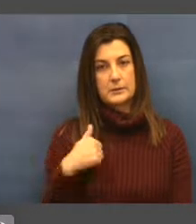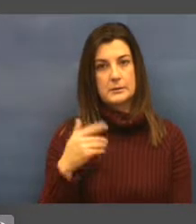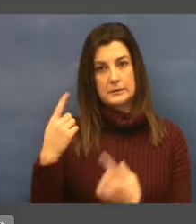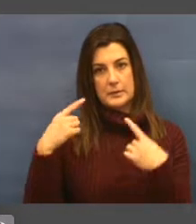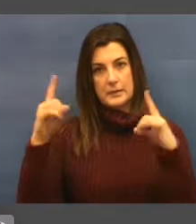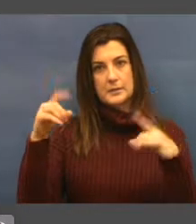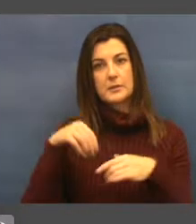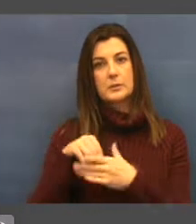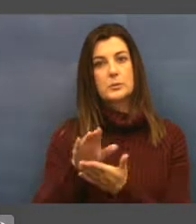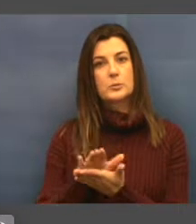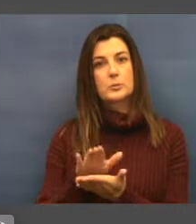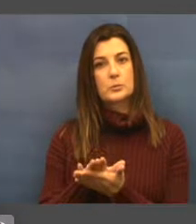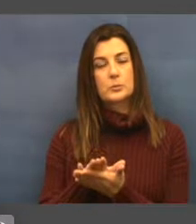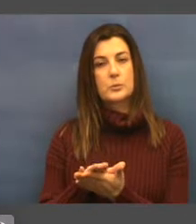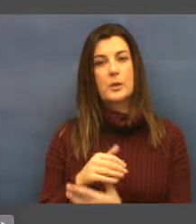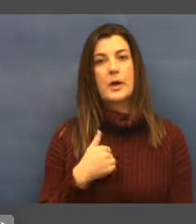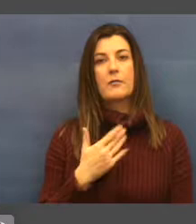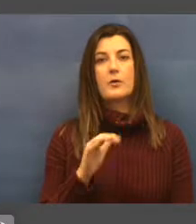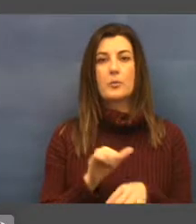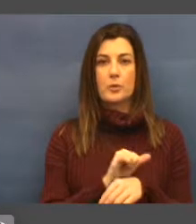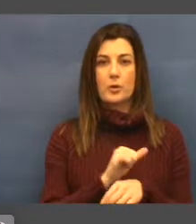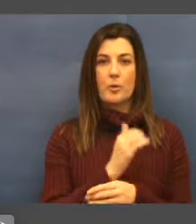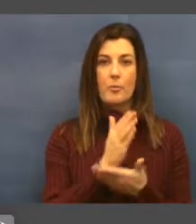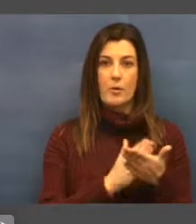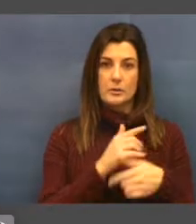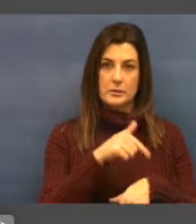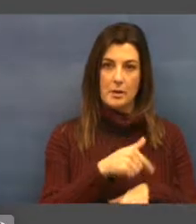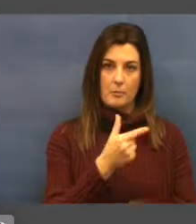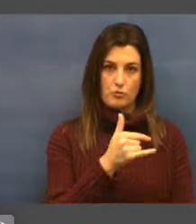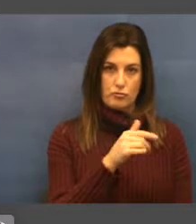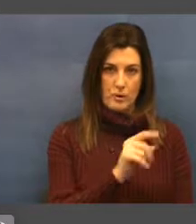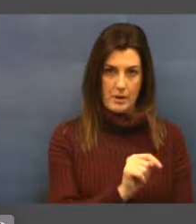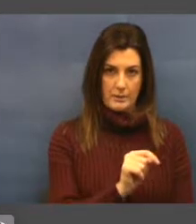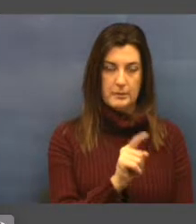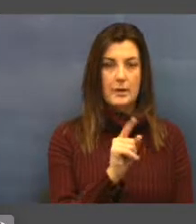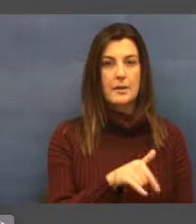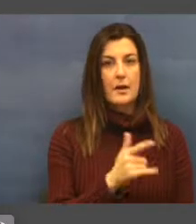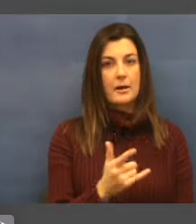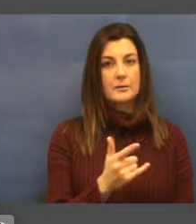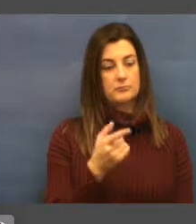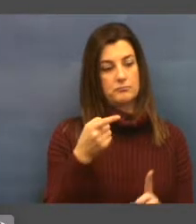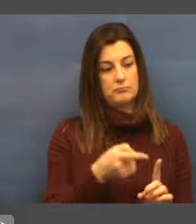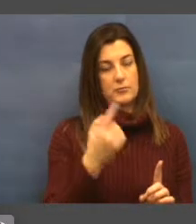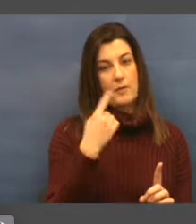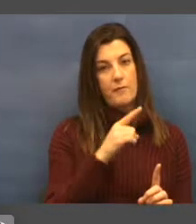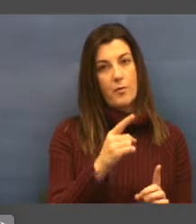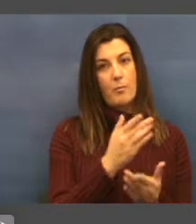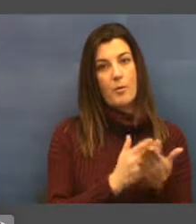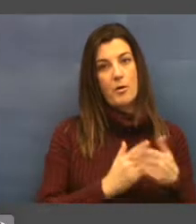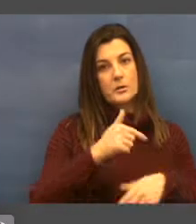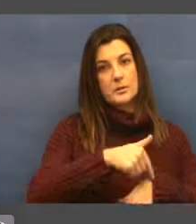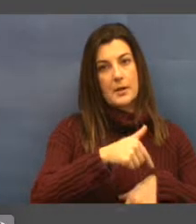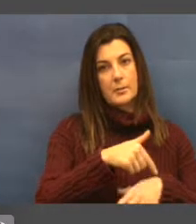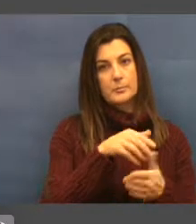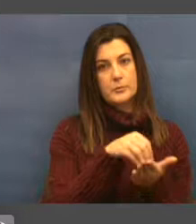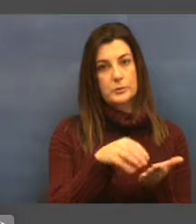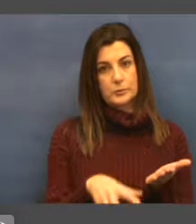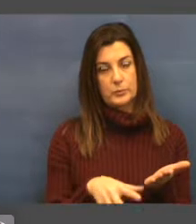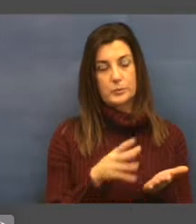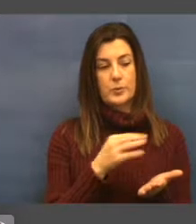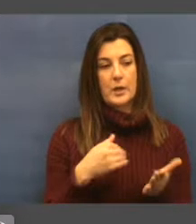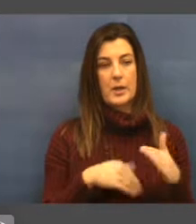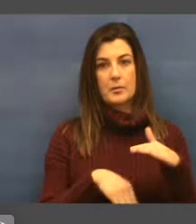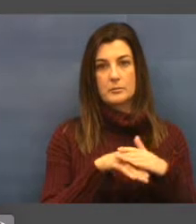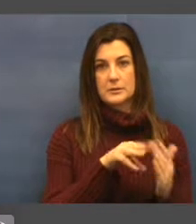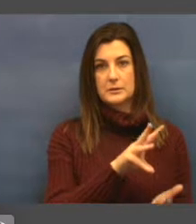school. There's the Alberta Part-Time Grant, which is geared specifically towards part-time students, and is